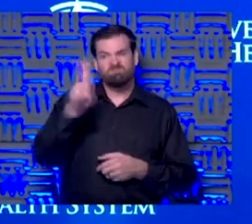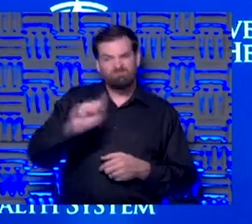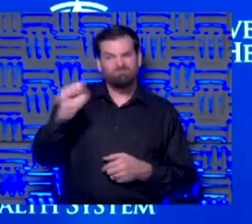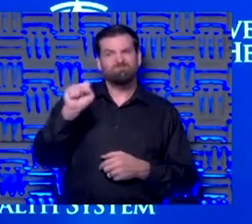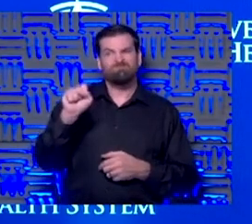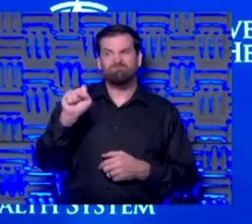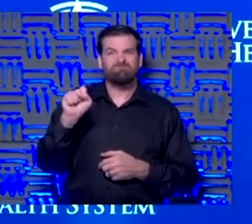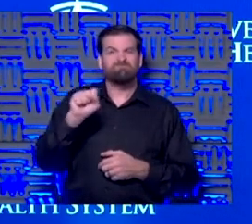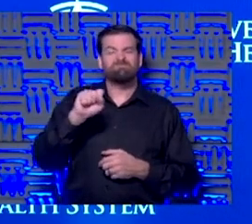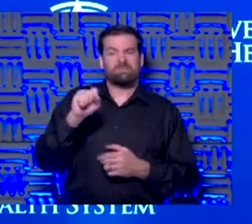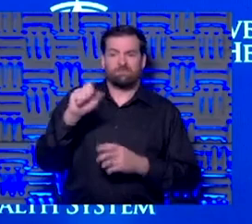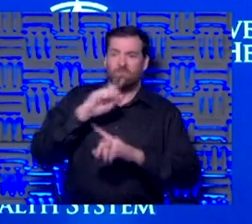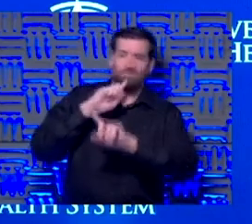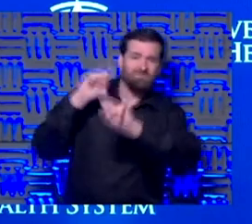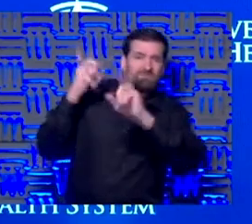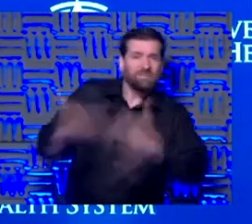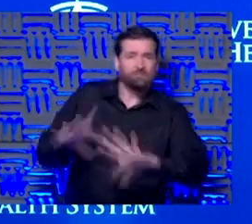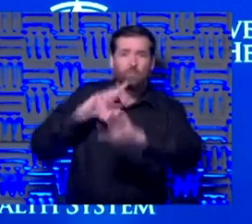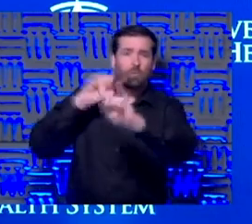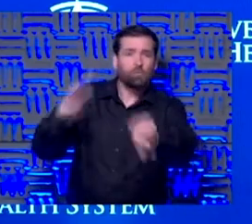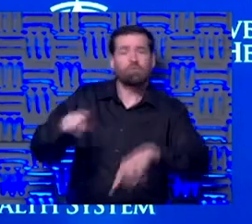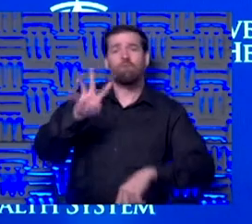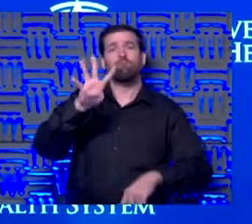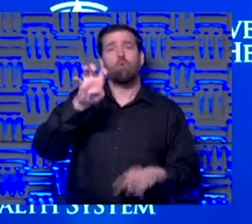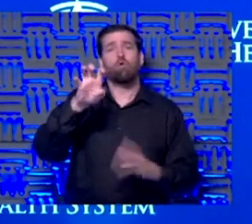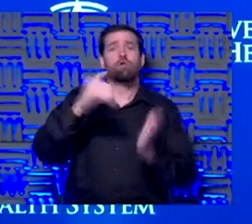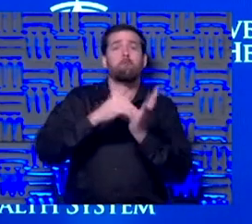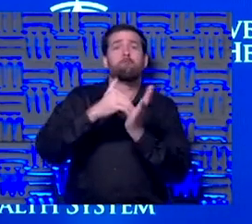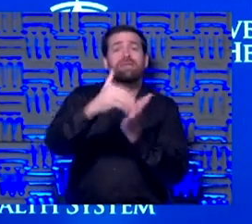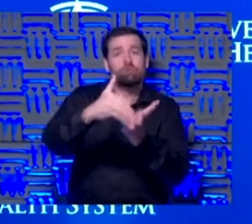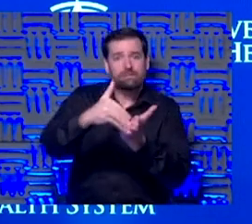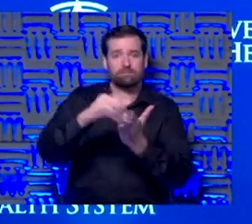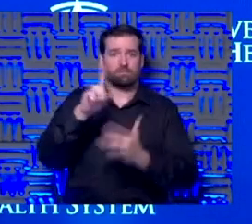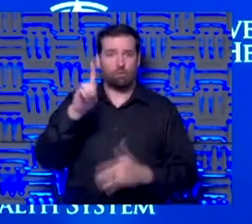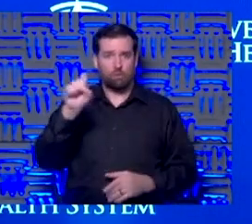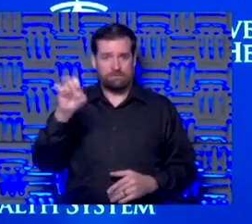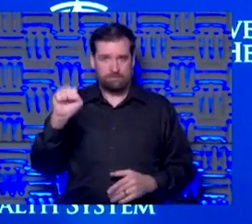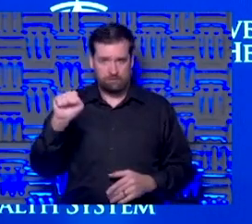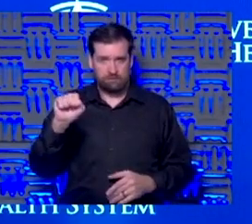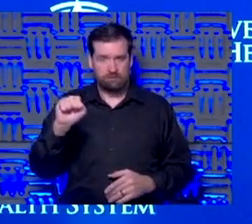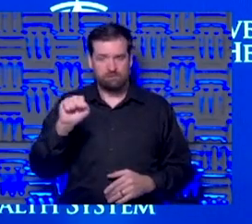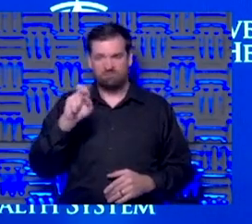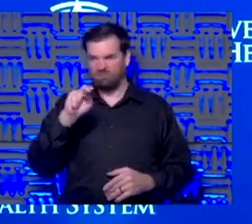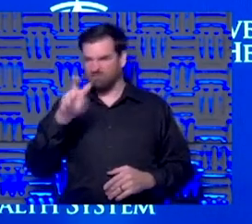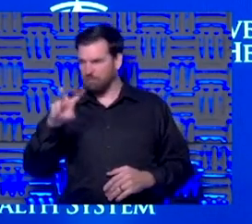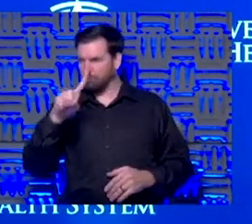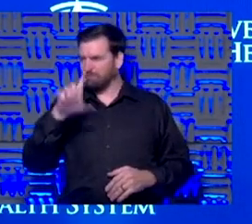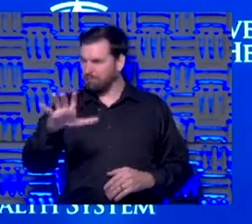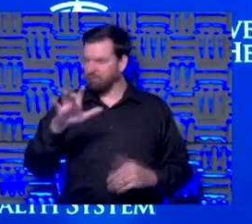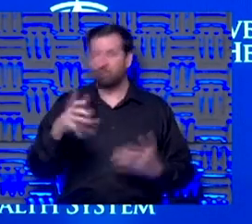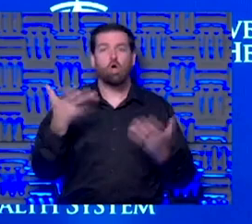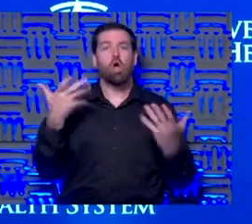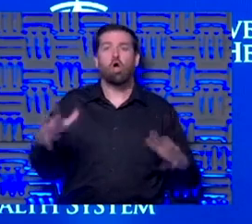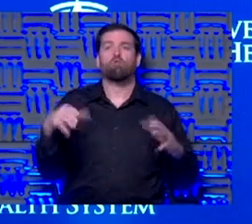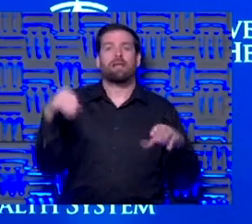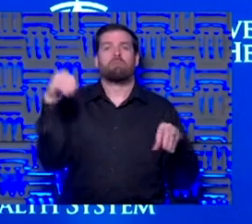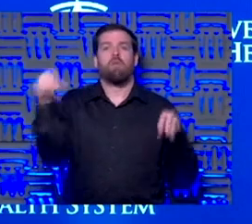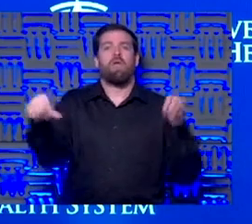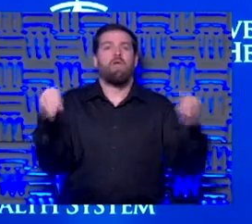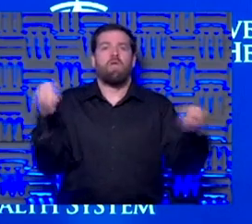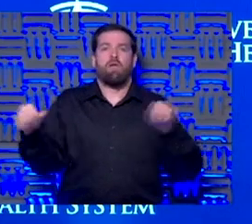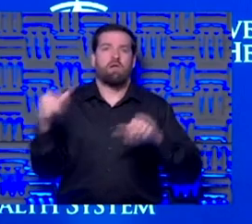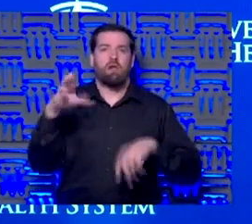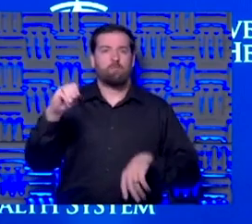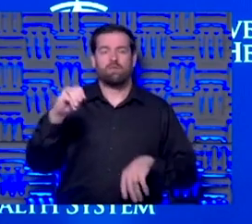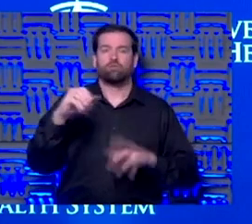400 million doses of vaccine that will be available between October and December. That's a remarkable statement. They're already paying companies to develop it because